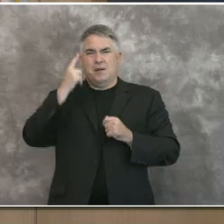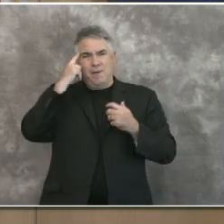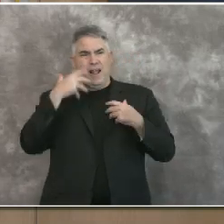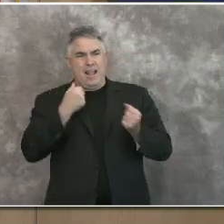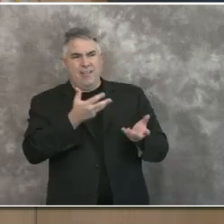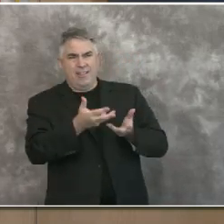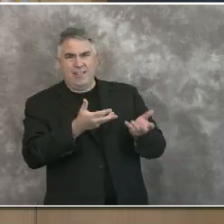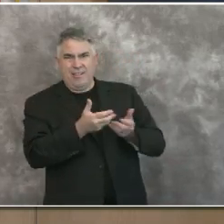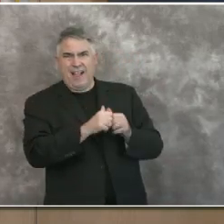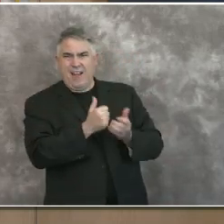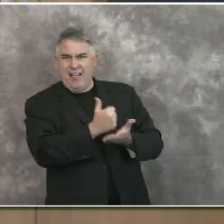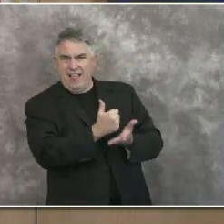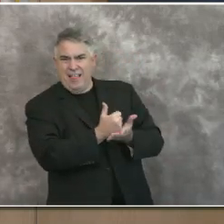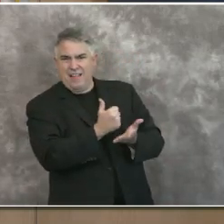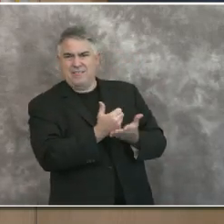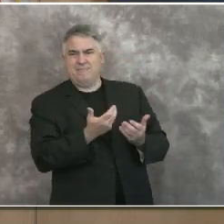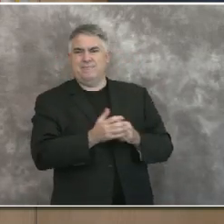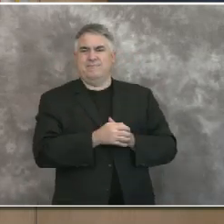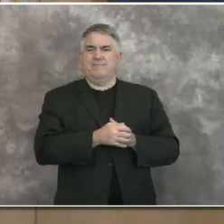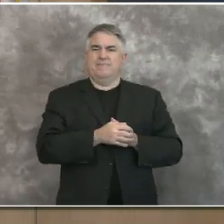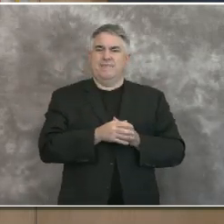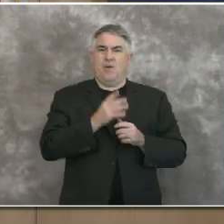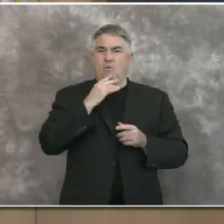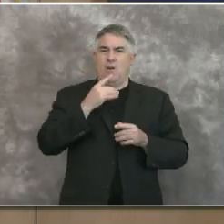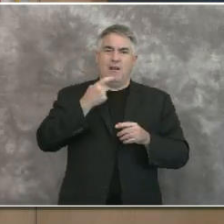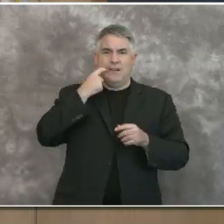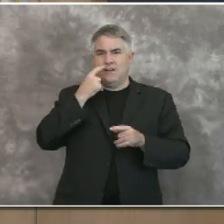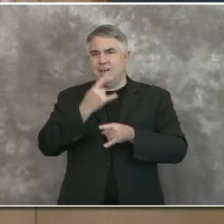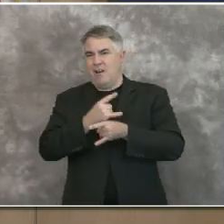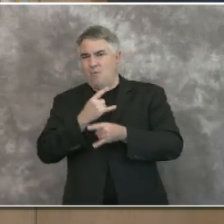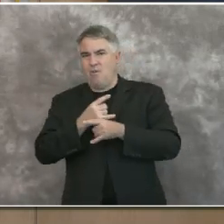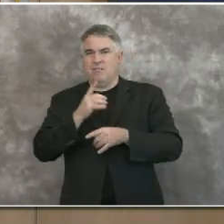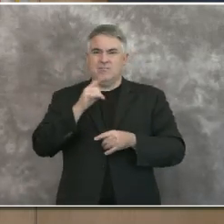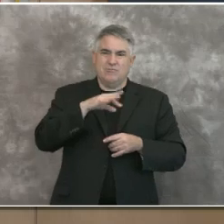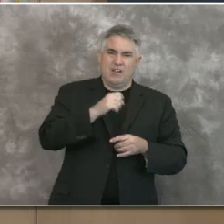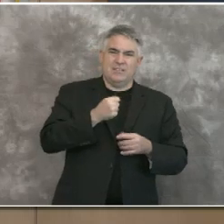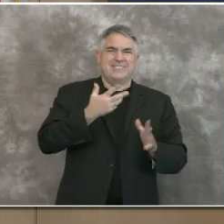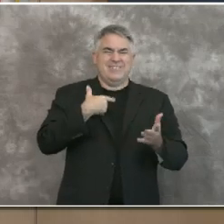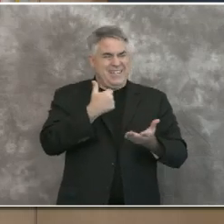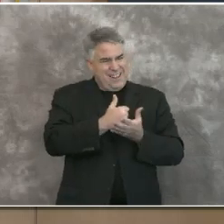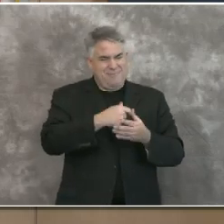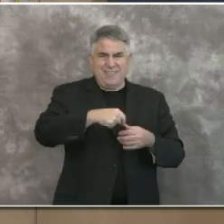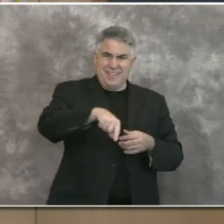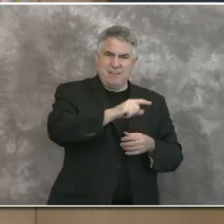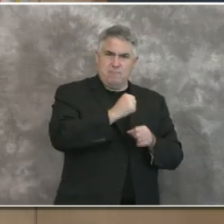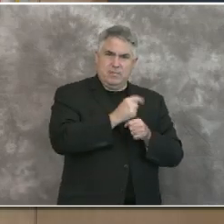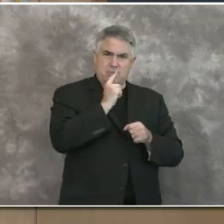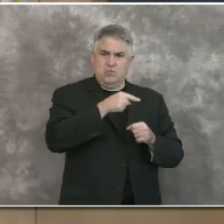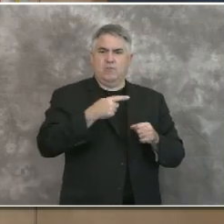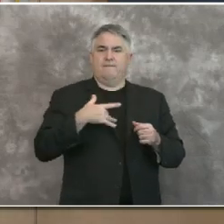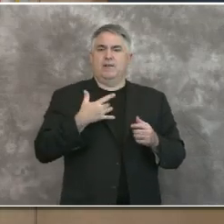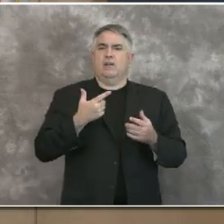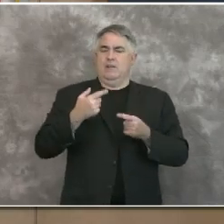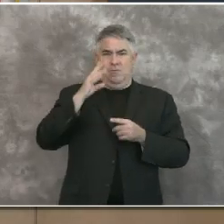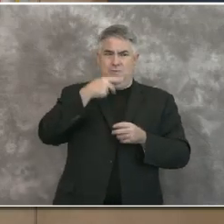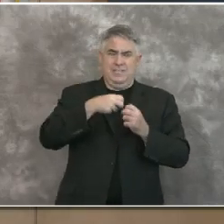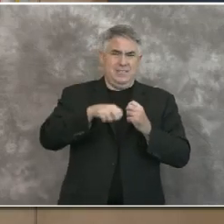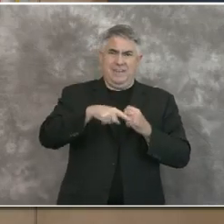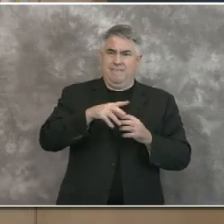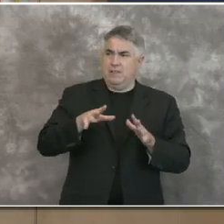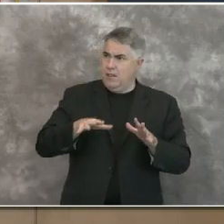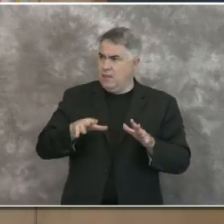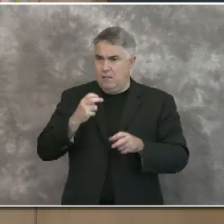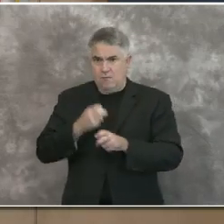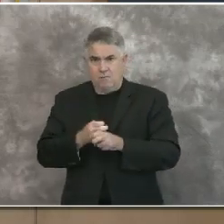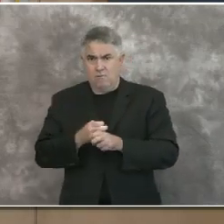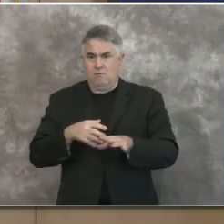in a sustained way to make sure that we can meet the need of individuals who are suffering and having difficulties out there, and we appreciate our board's support of